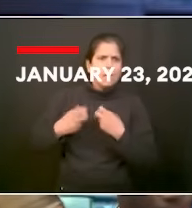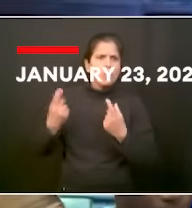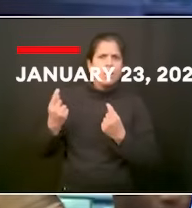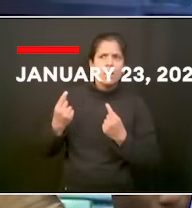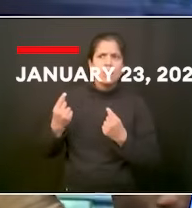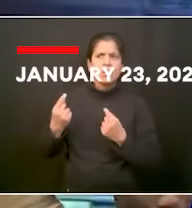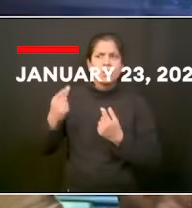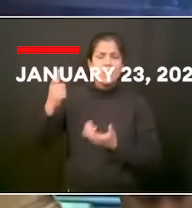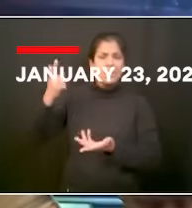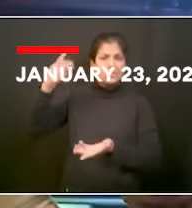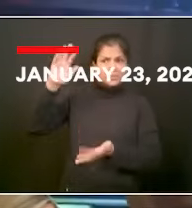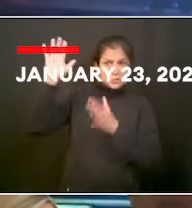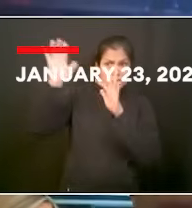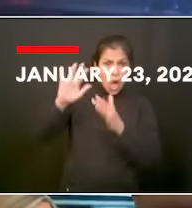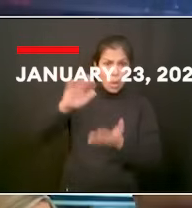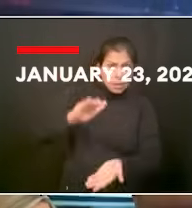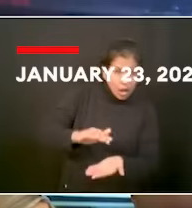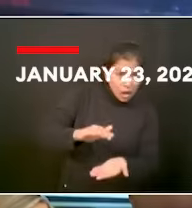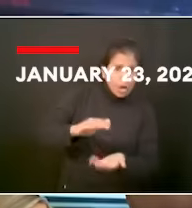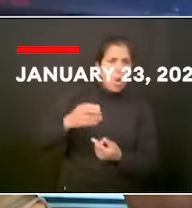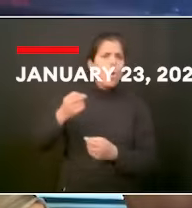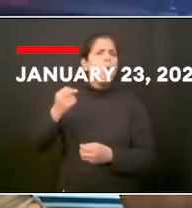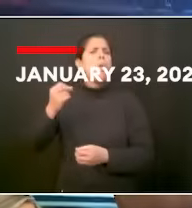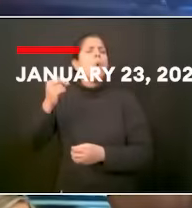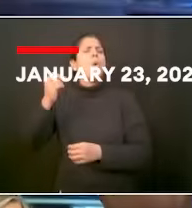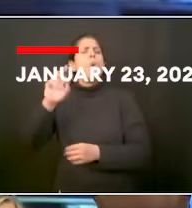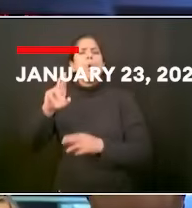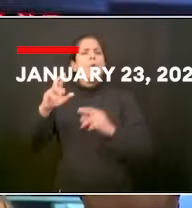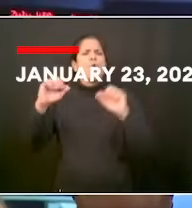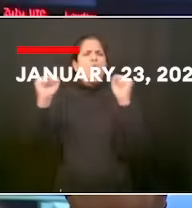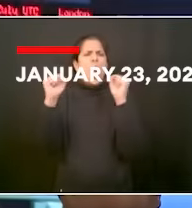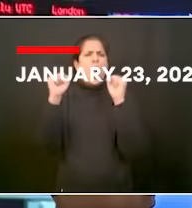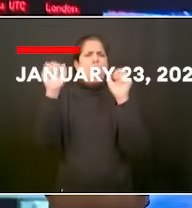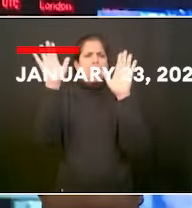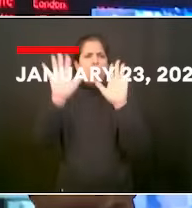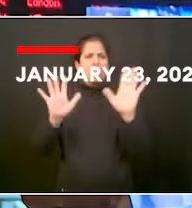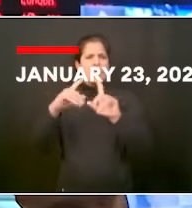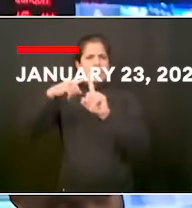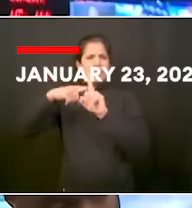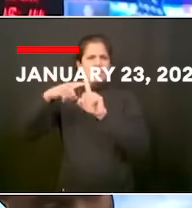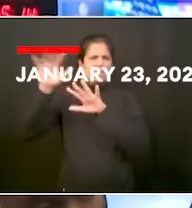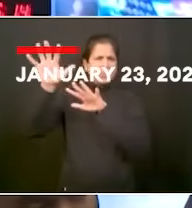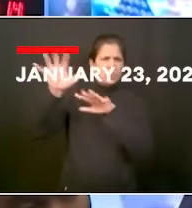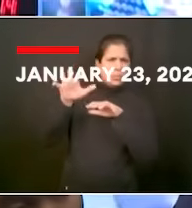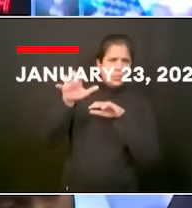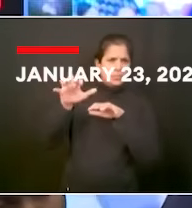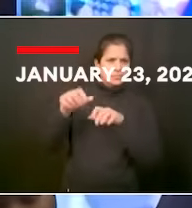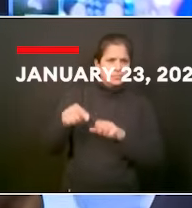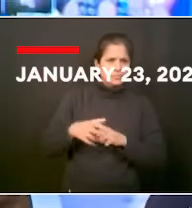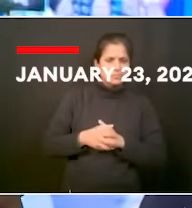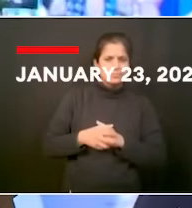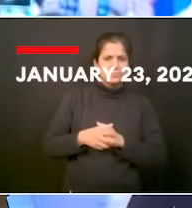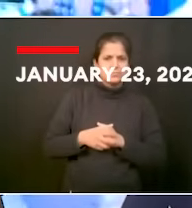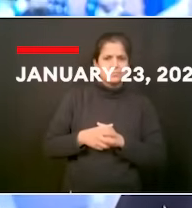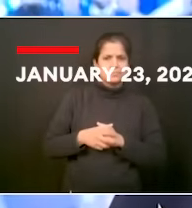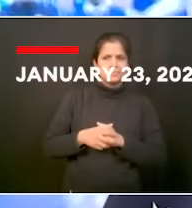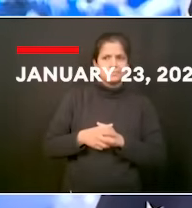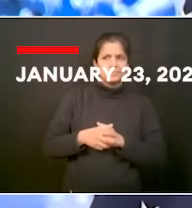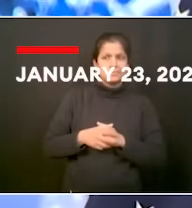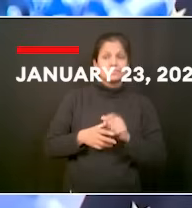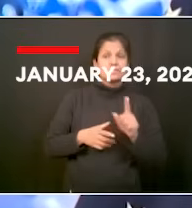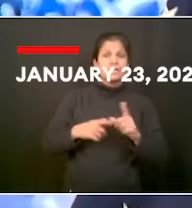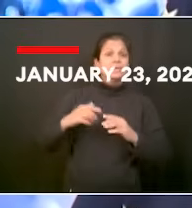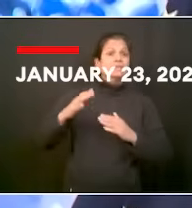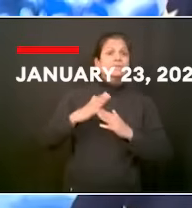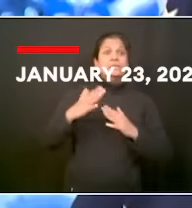storm? I think the thing that would worry me is if we find New Yorkers going about their lives